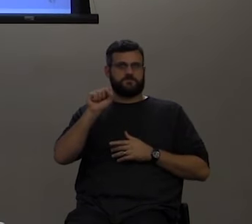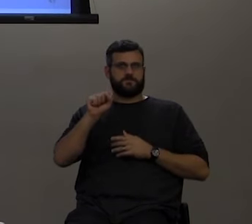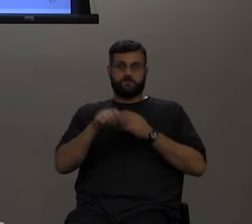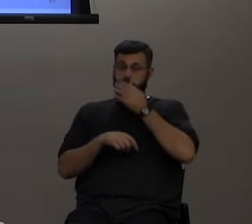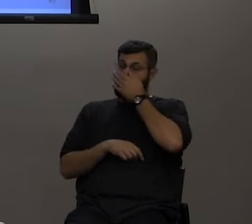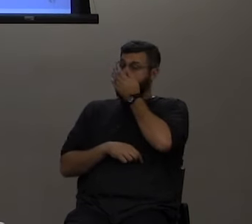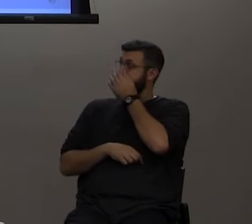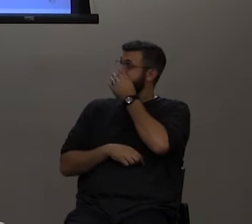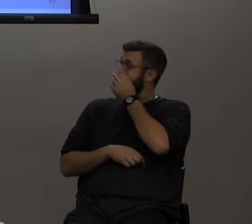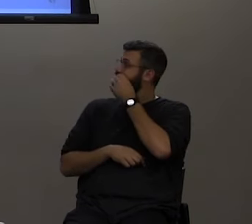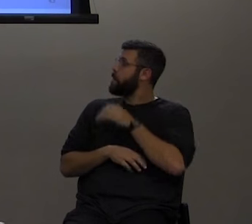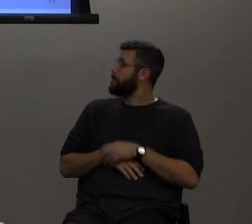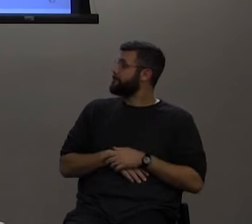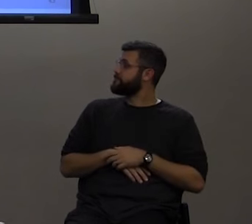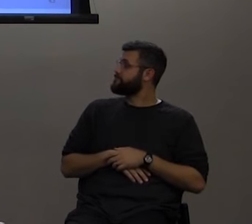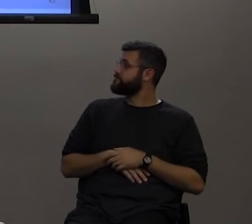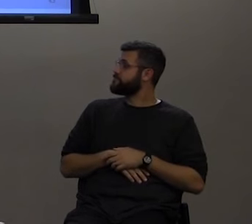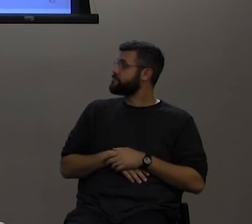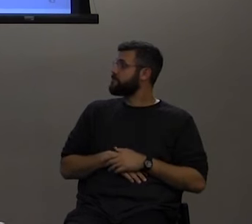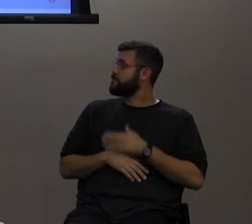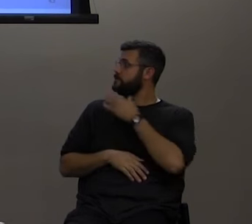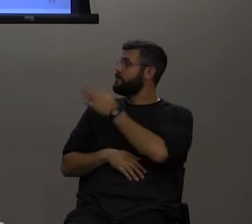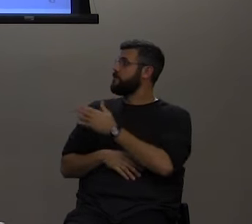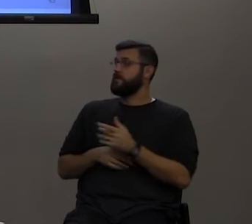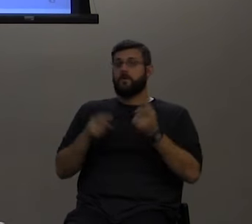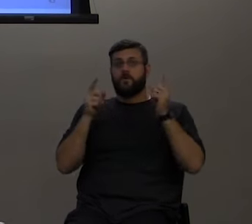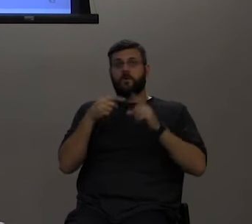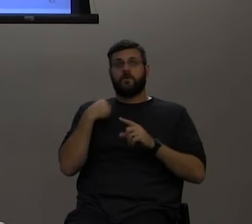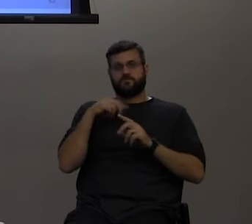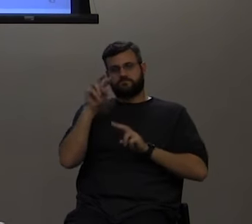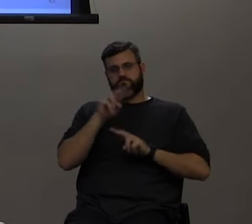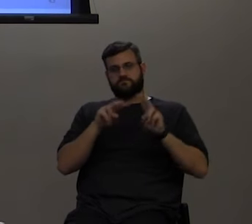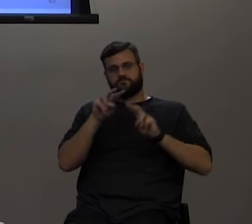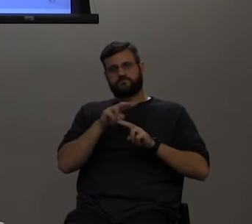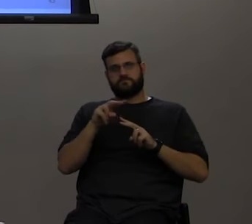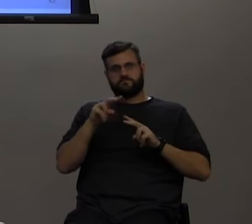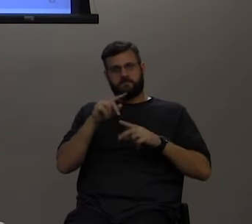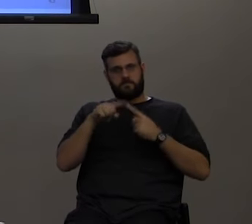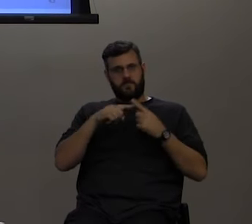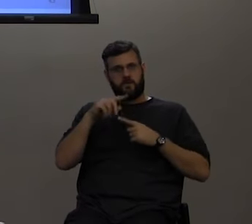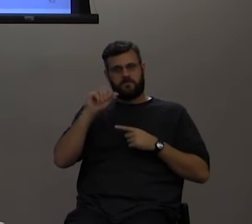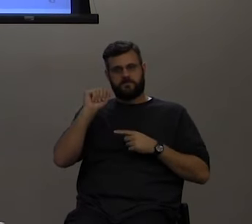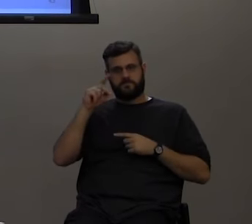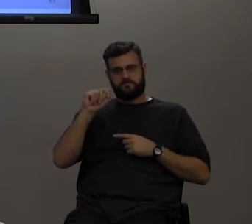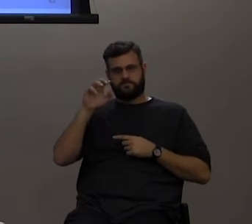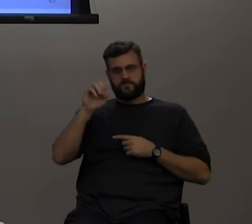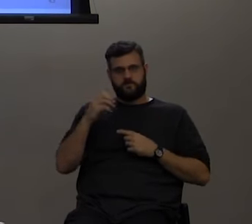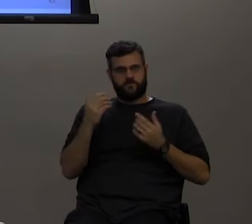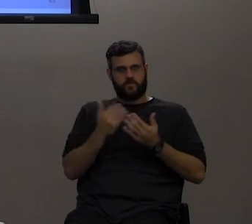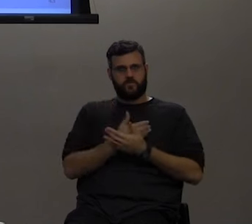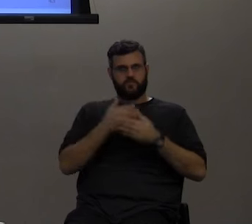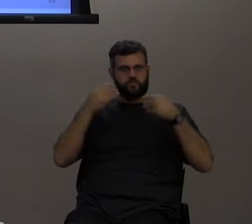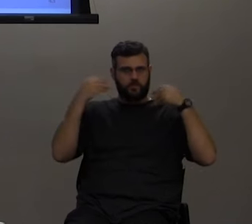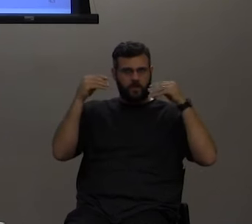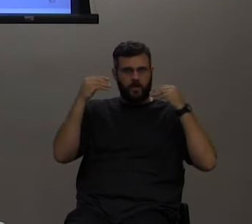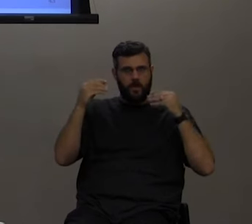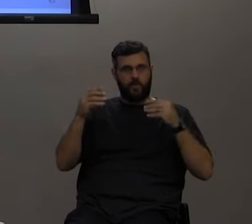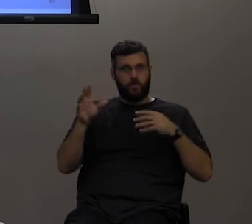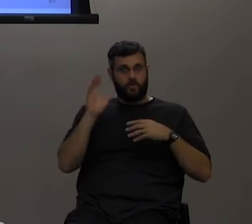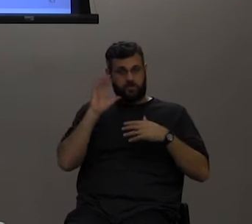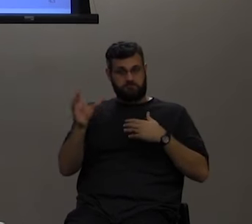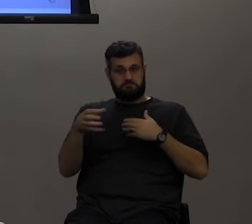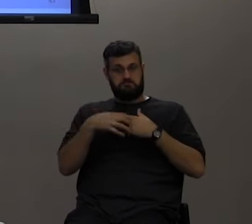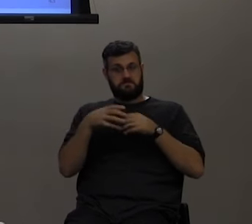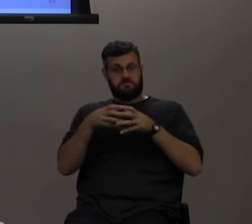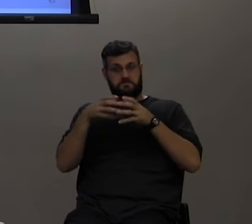So when we look at the space for potential new retail or expansion of existing retail, similar to